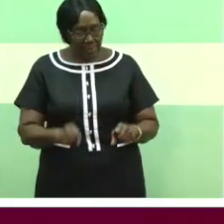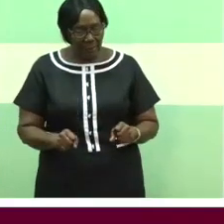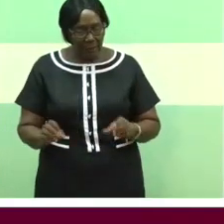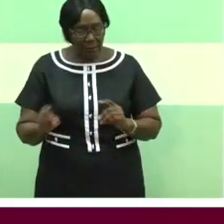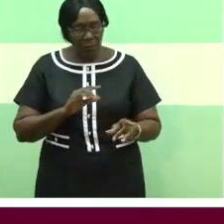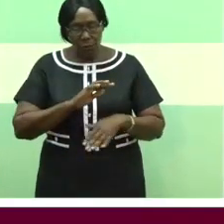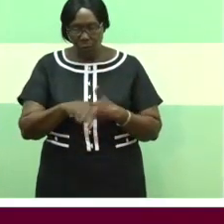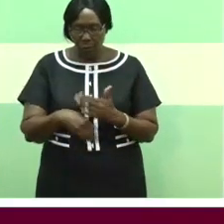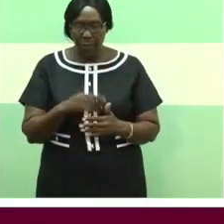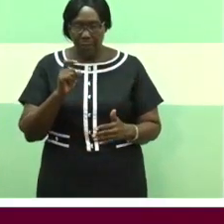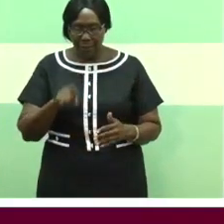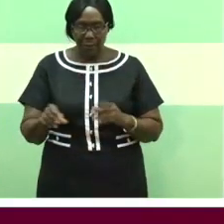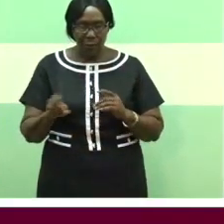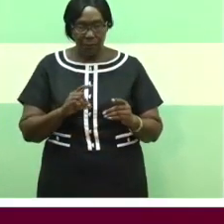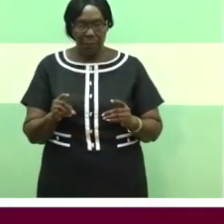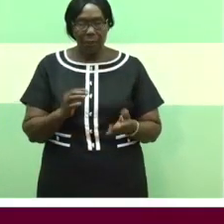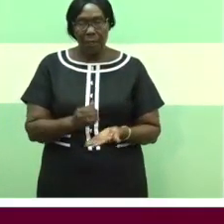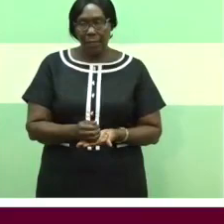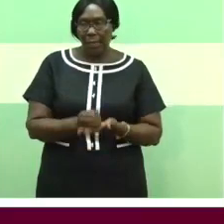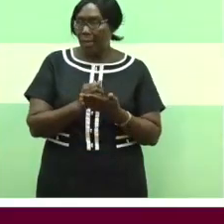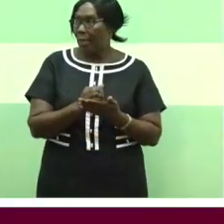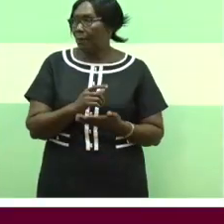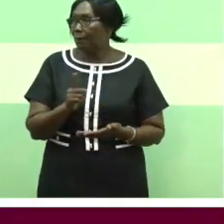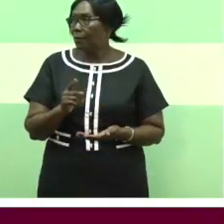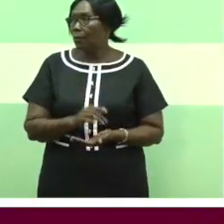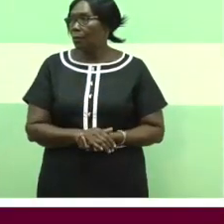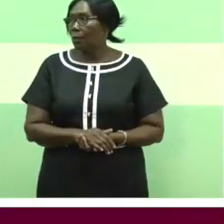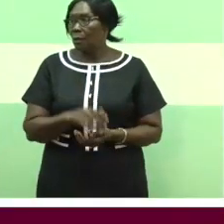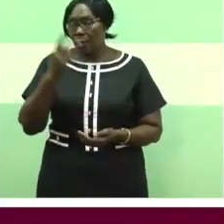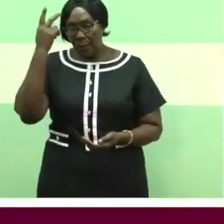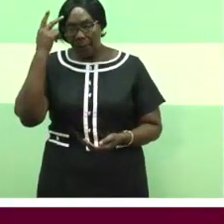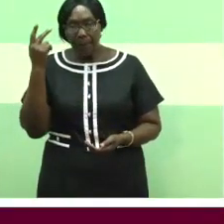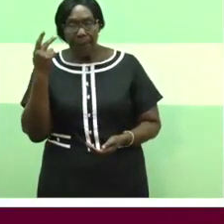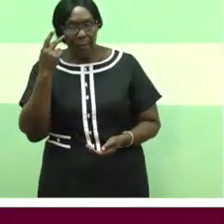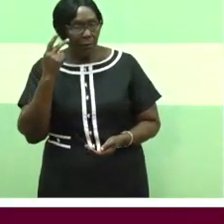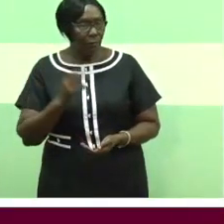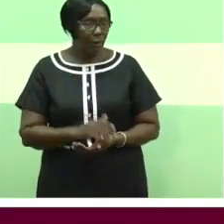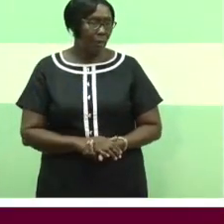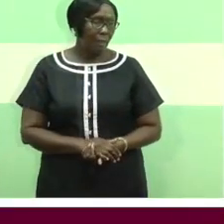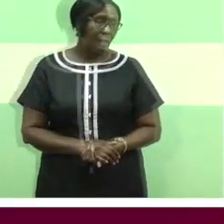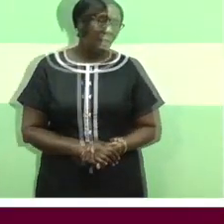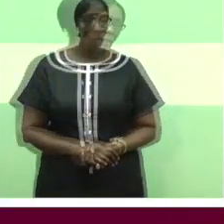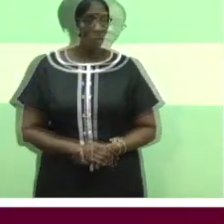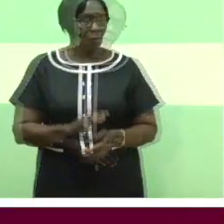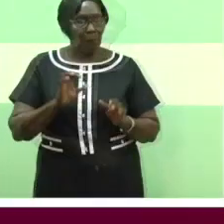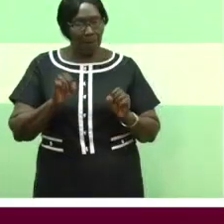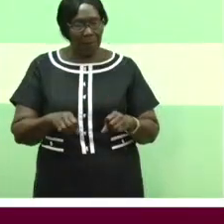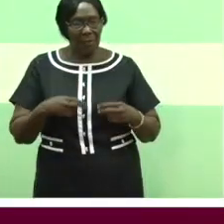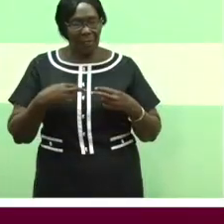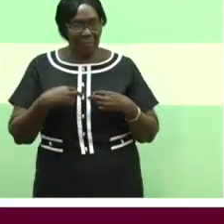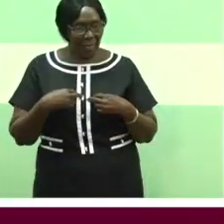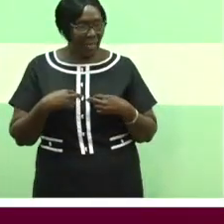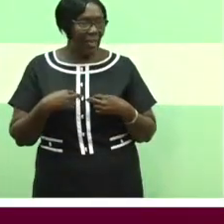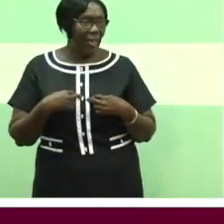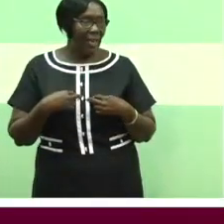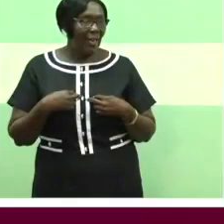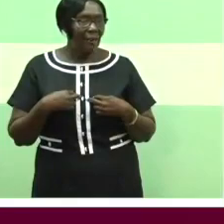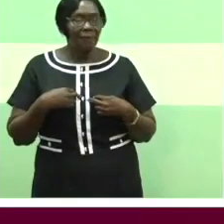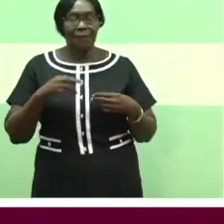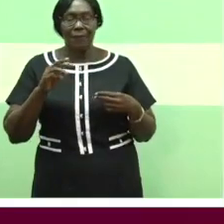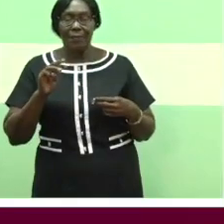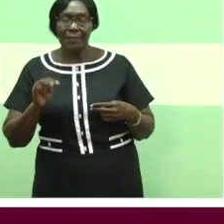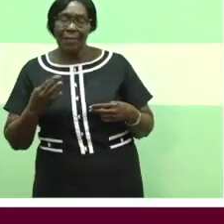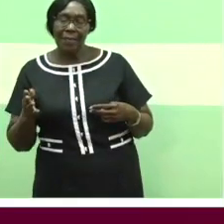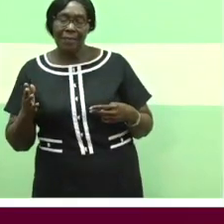to do all that needs to be done, and it helps you, the parents. So you may not have the materials to create